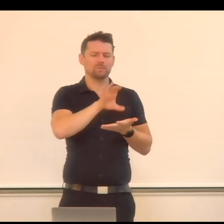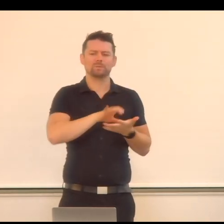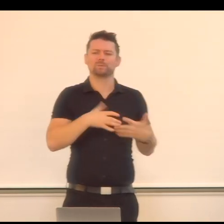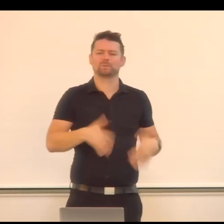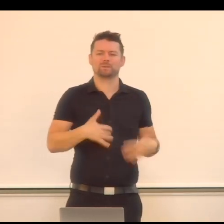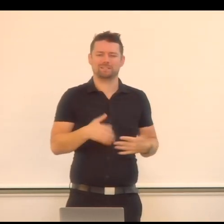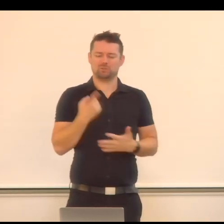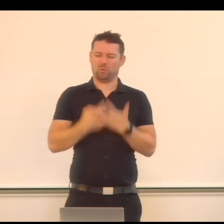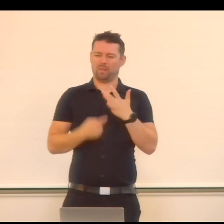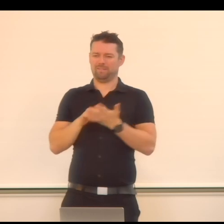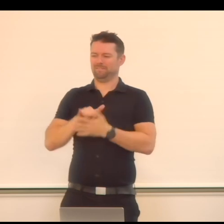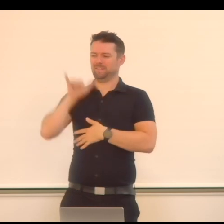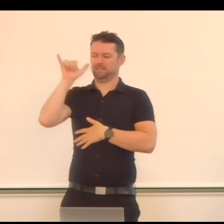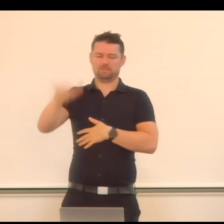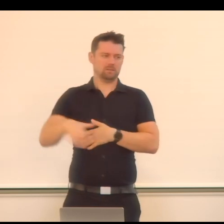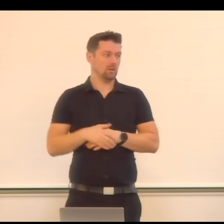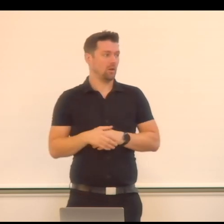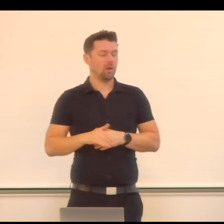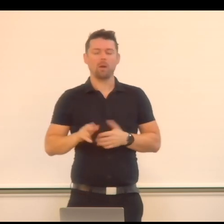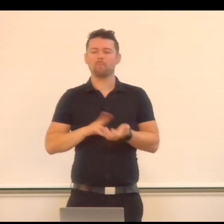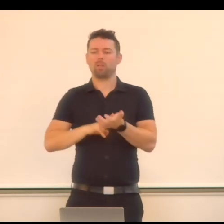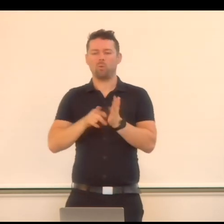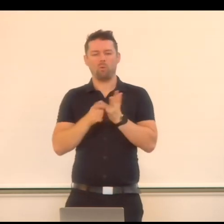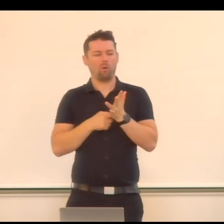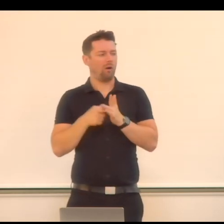flight. So when Blue Origin,